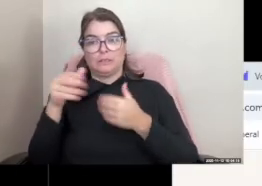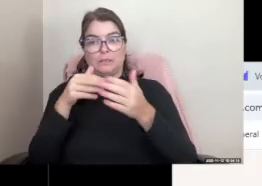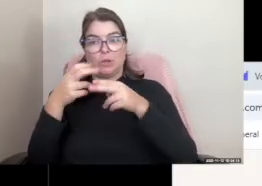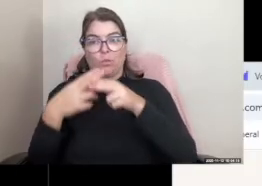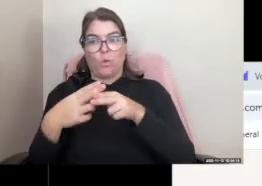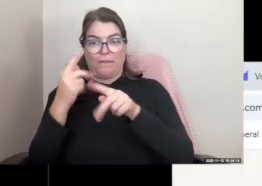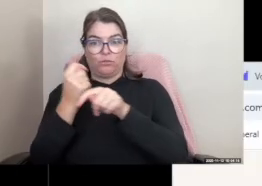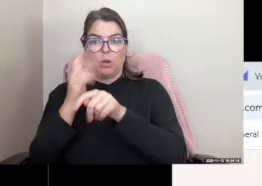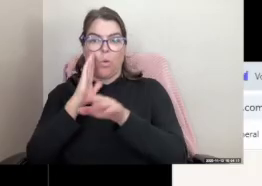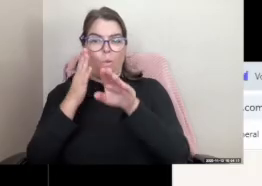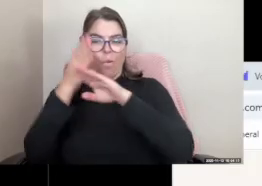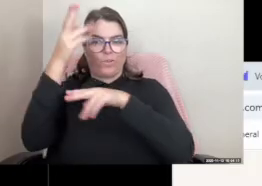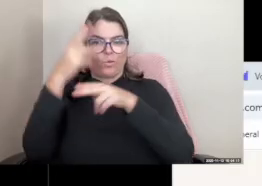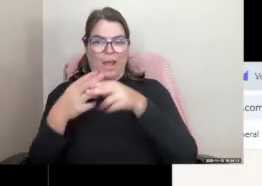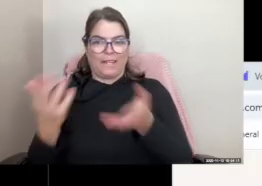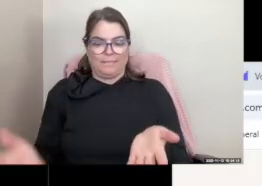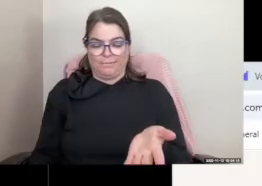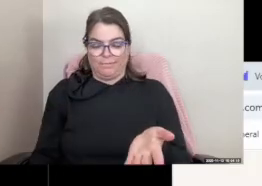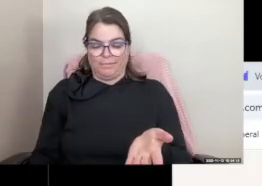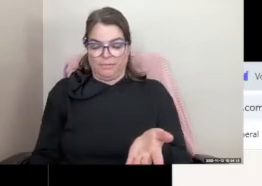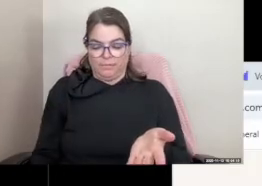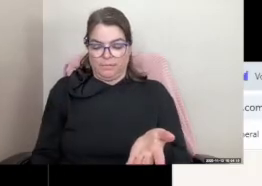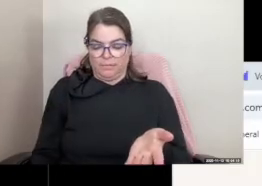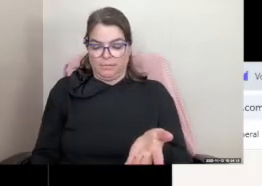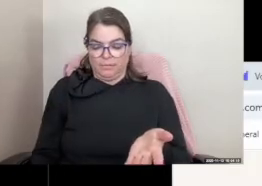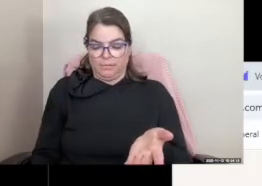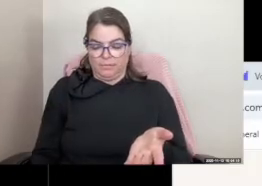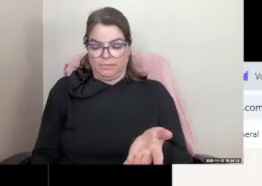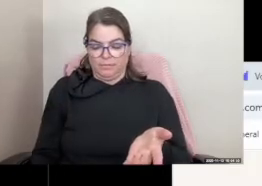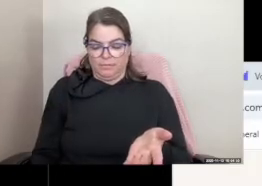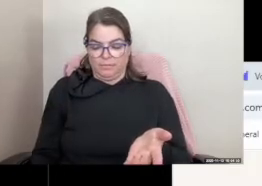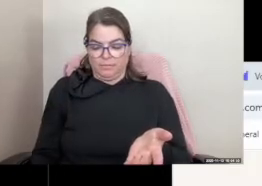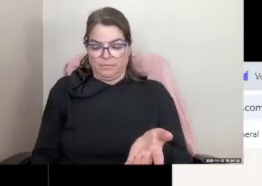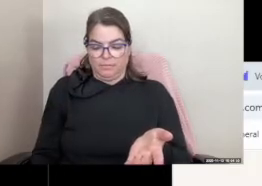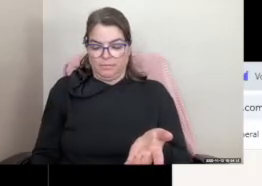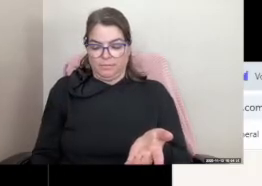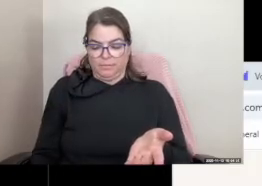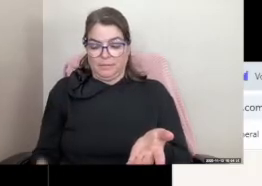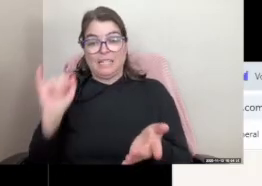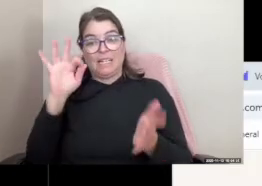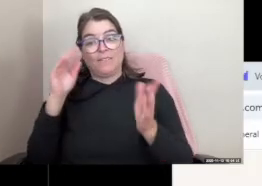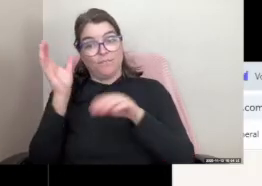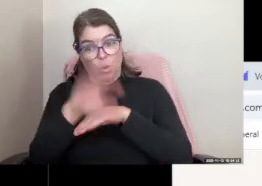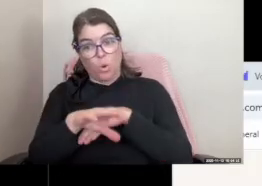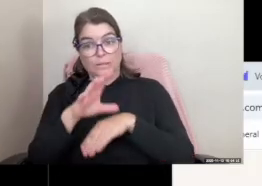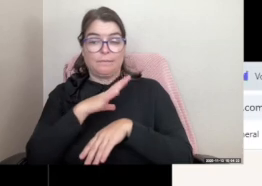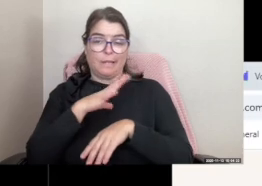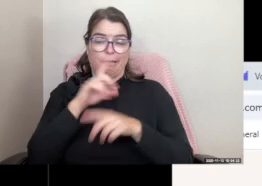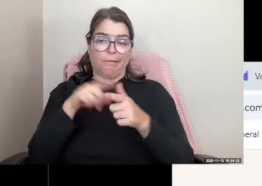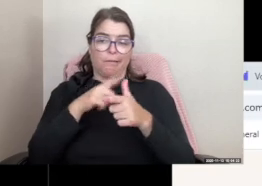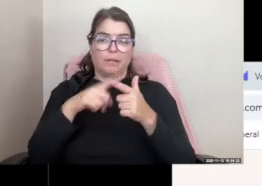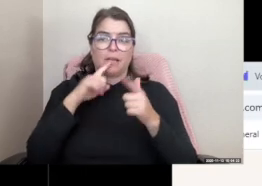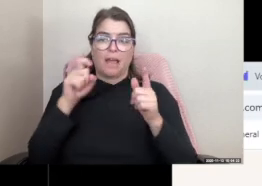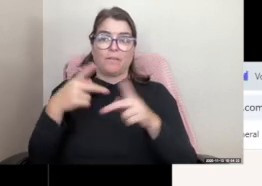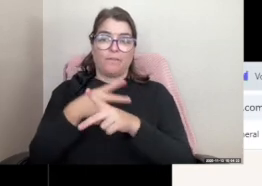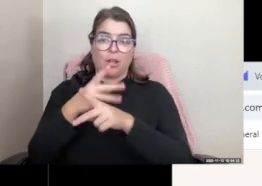to the port what that container is going to weigh, but they're pretty sure that the weight of the truck, whether it's